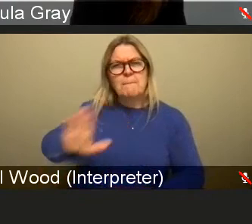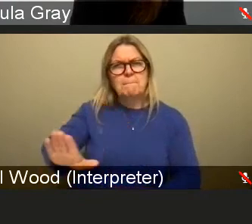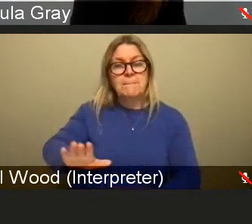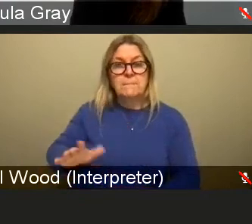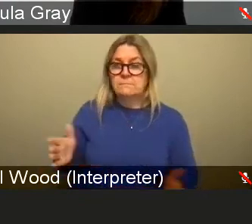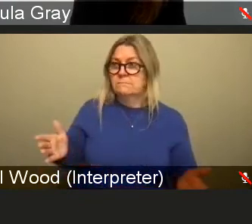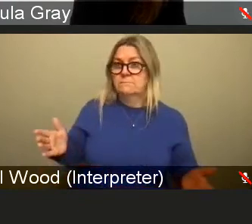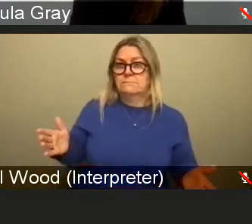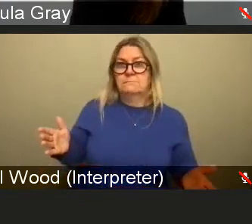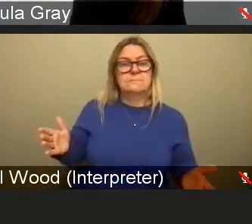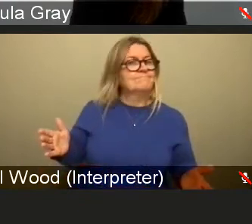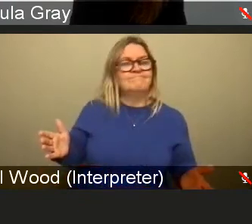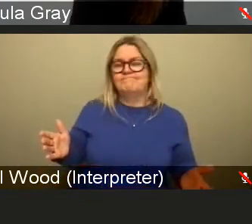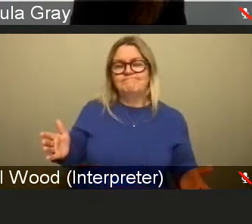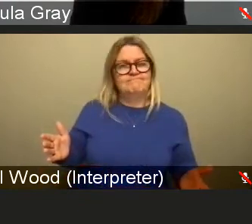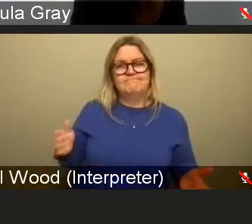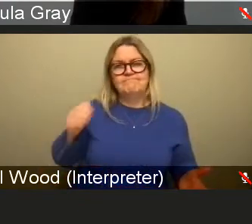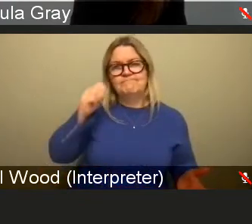it